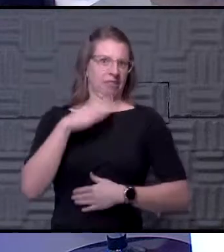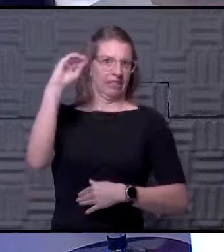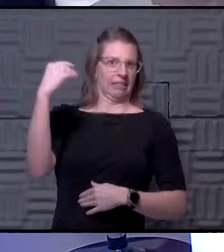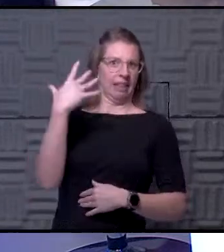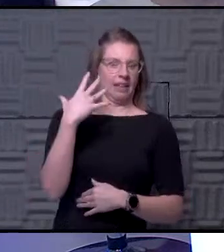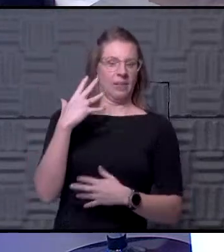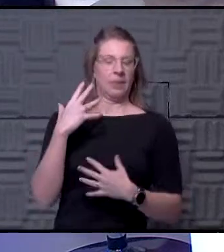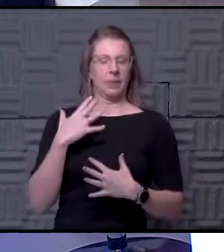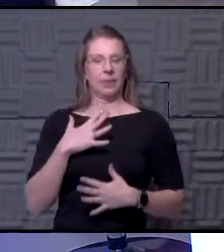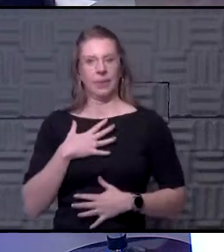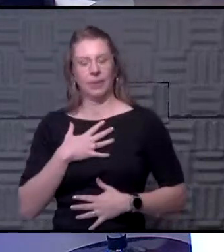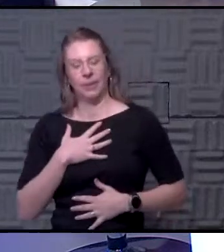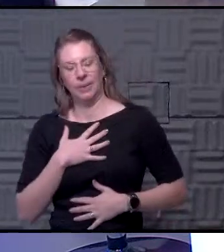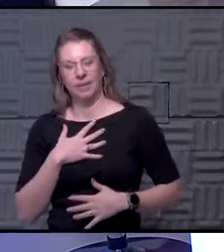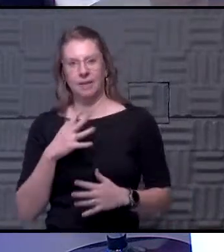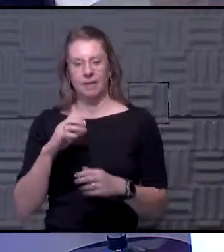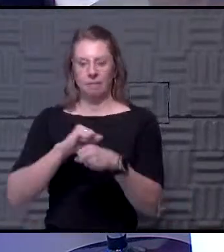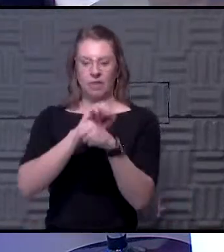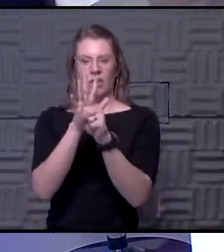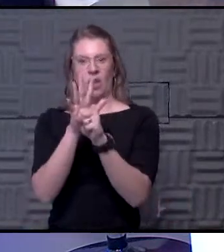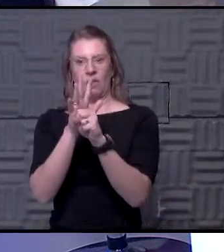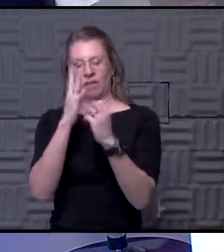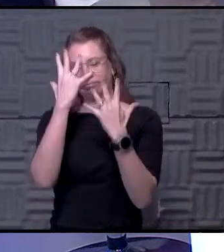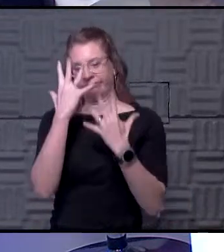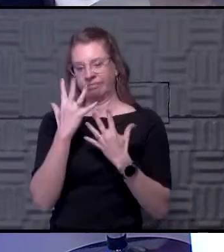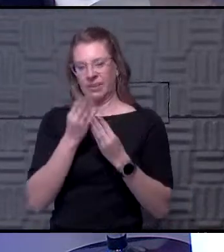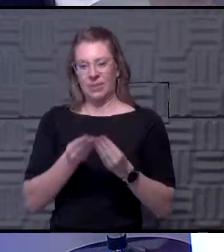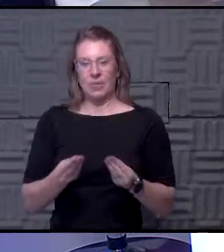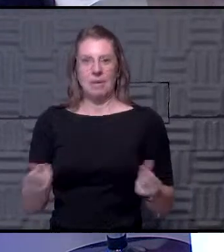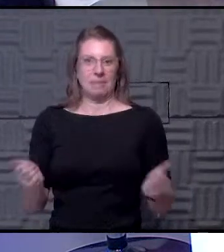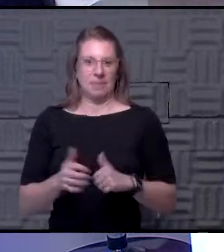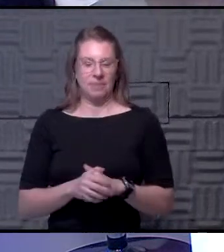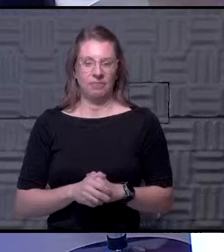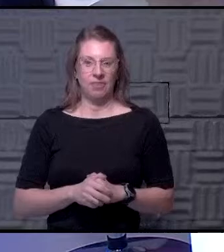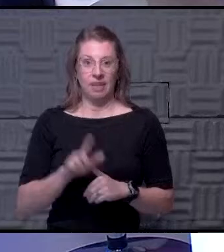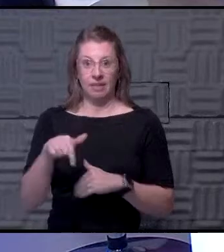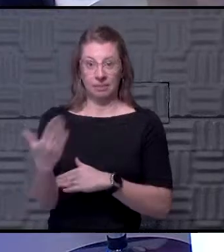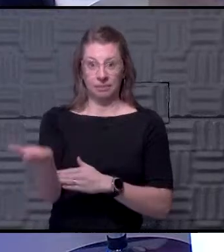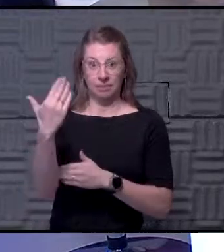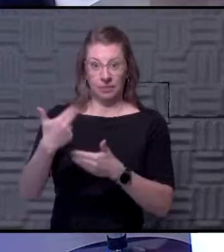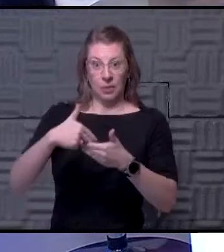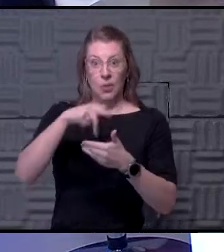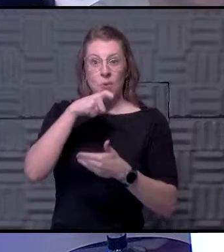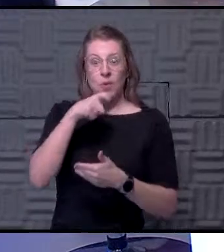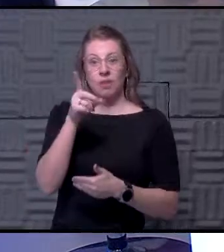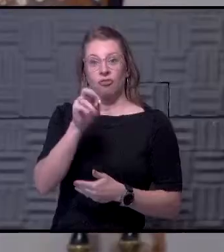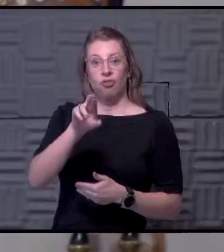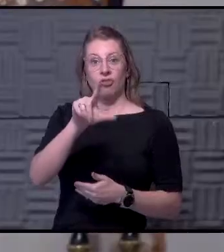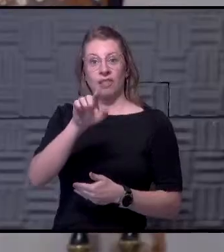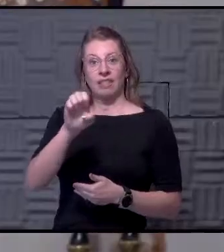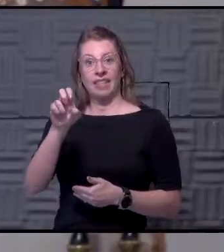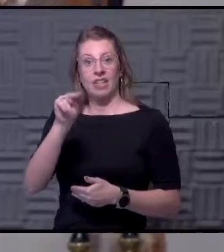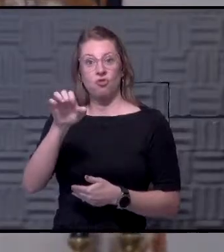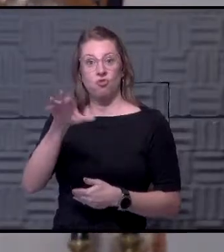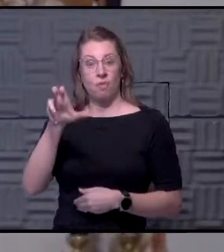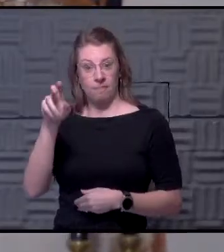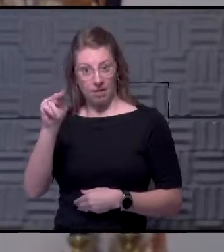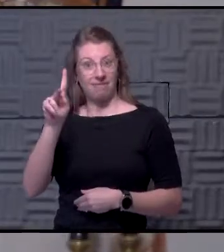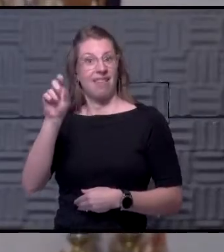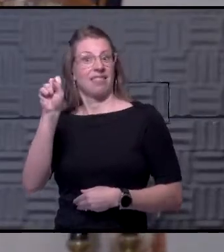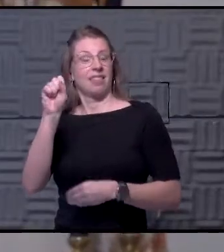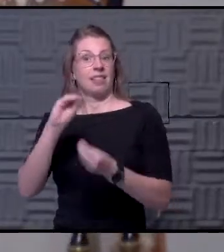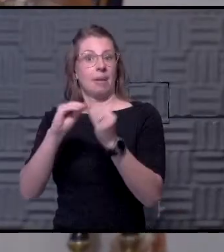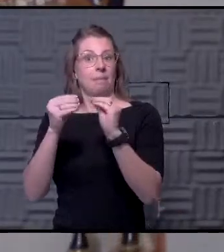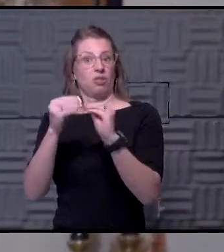shed those winter COVID blues. We are joined this morning by Dr. Lee Norman, who's back, who's going to help update us about the numbers across